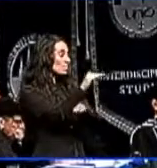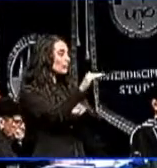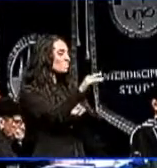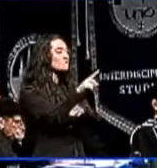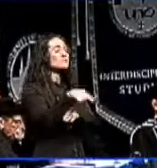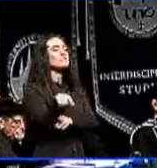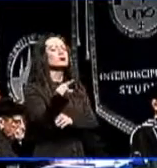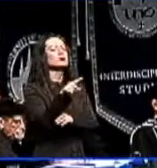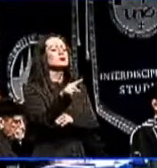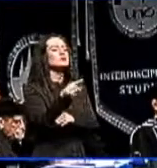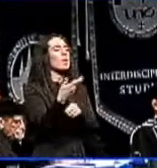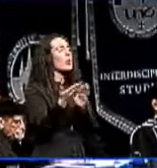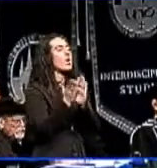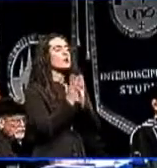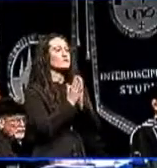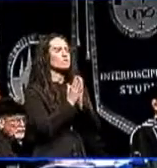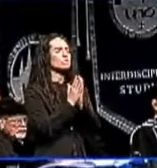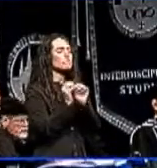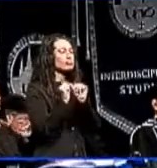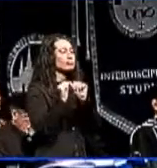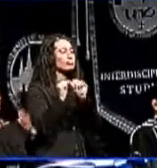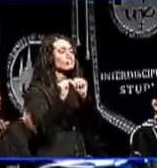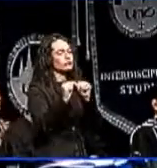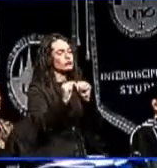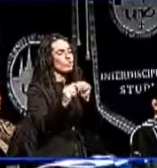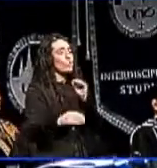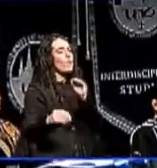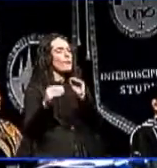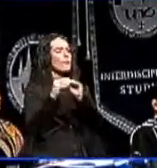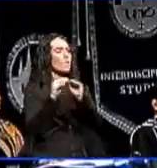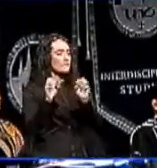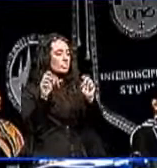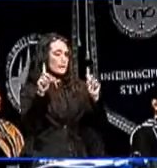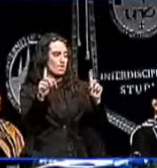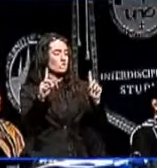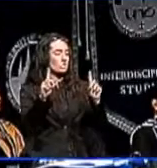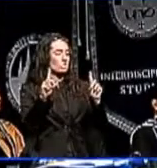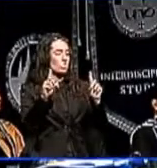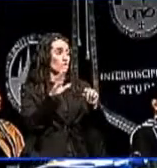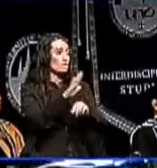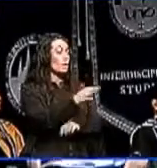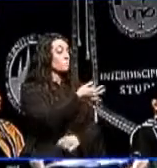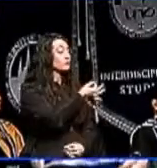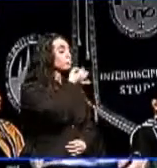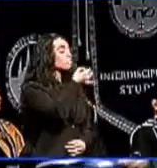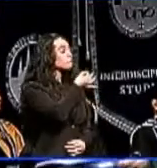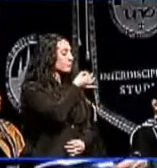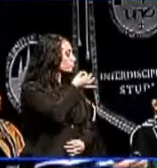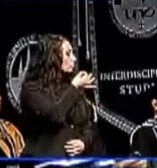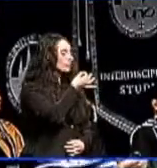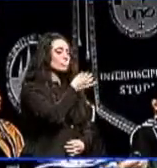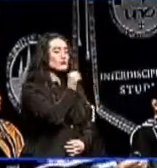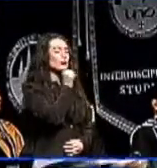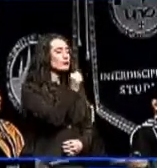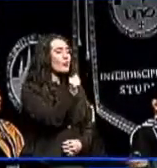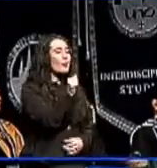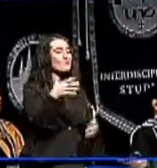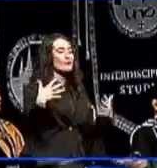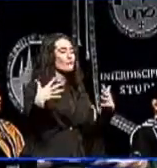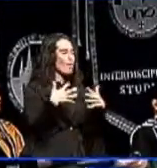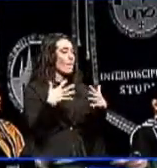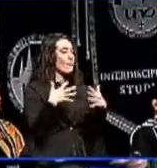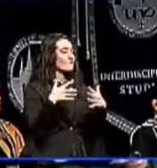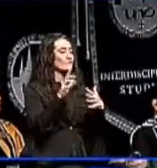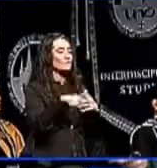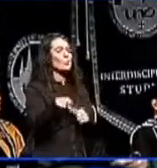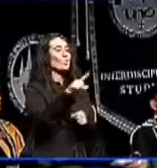them to continue to further their education to the fullest of their talents. Do not be afraid,